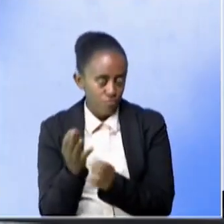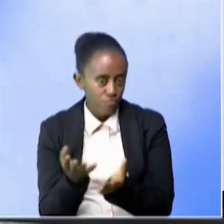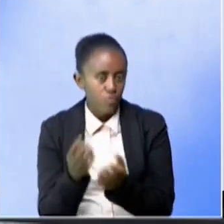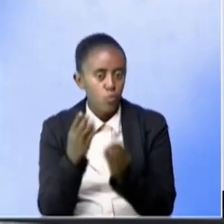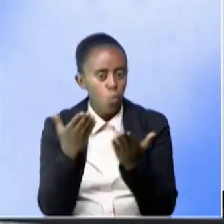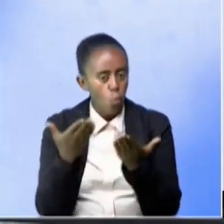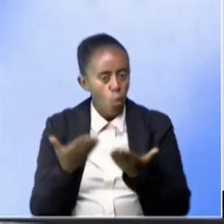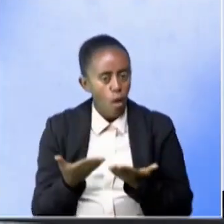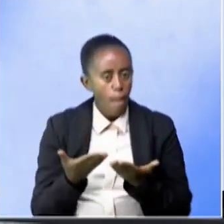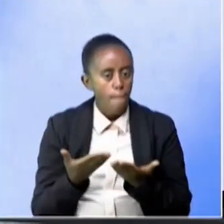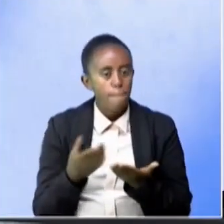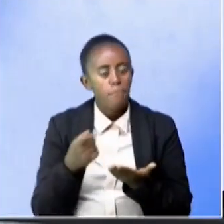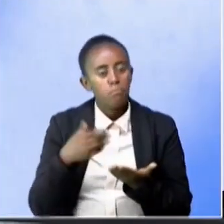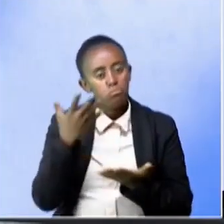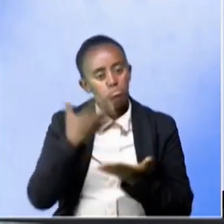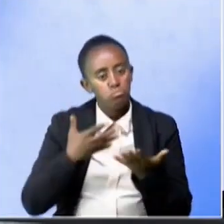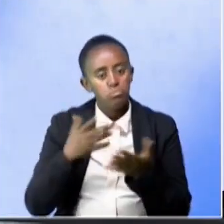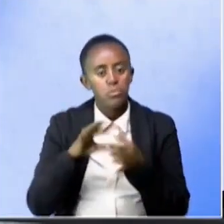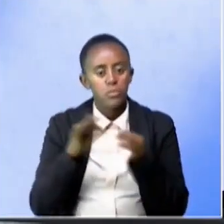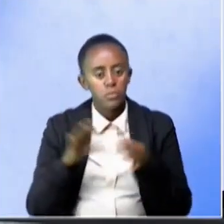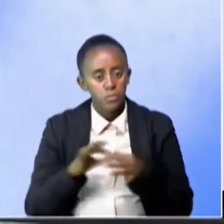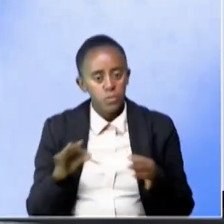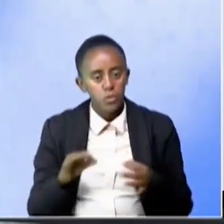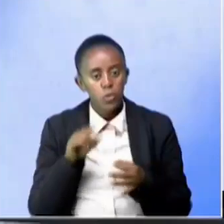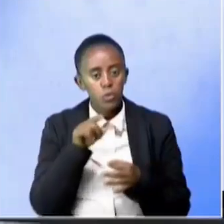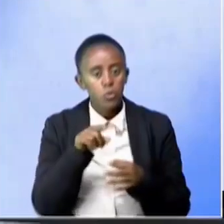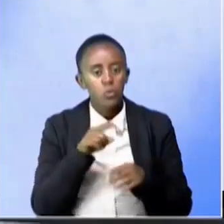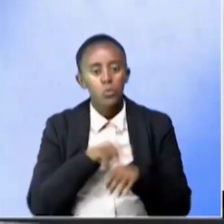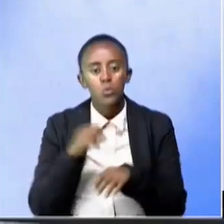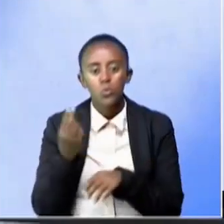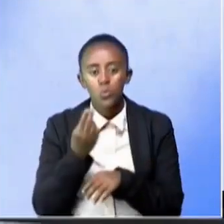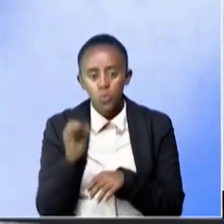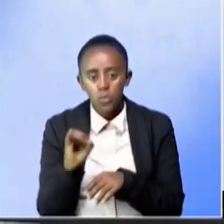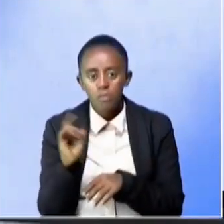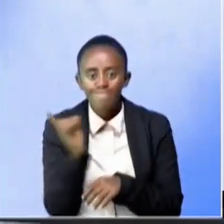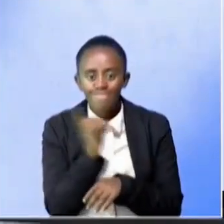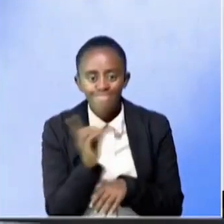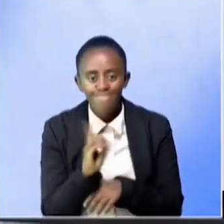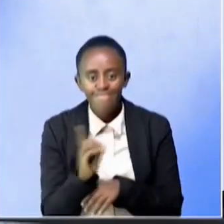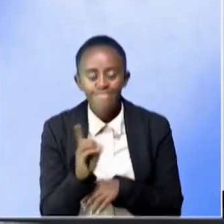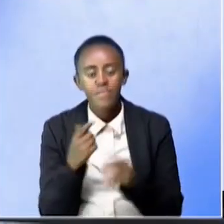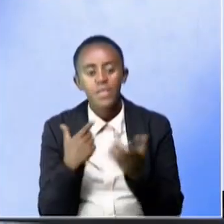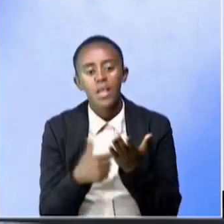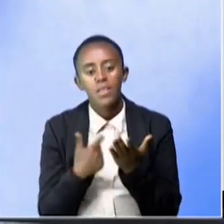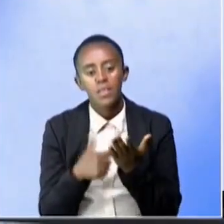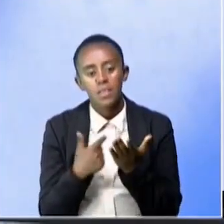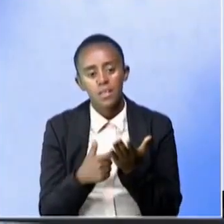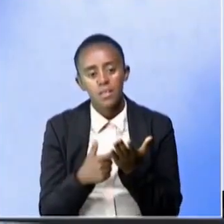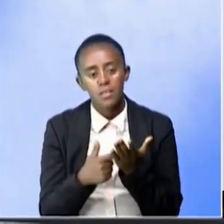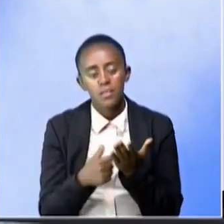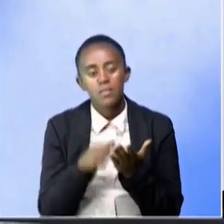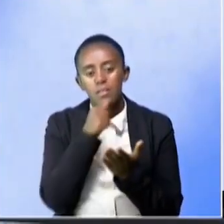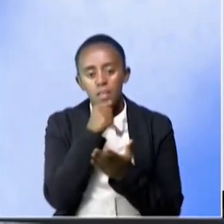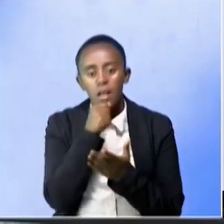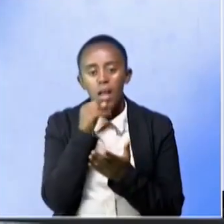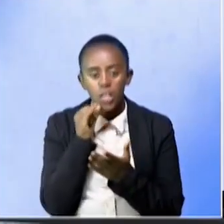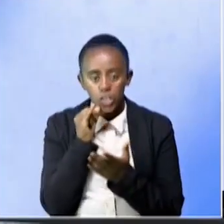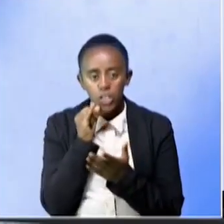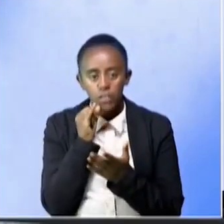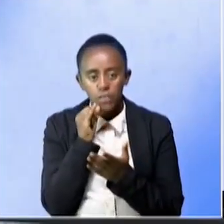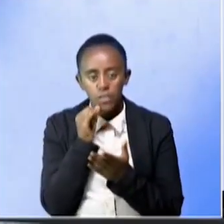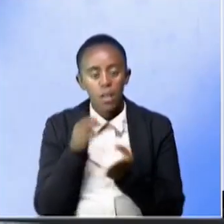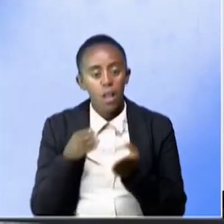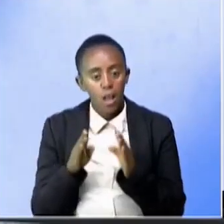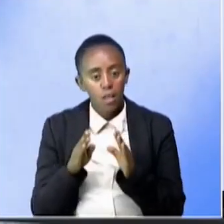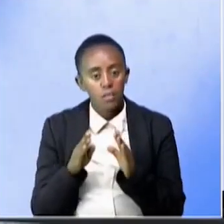welcome to come across such kind of sentences while you are using what? These adjectives. Let's